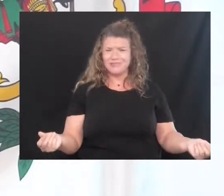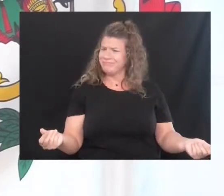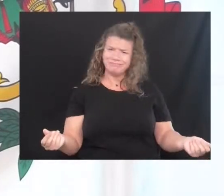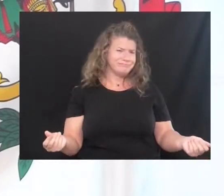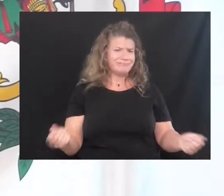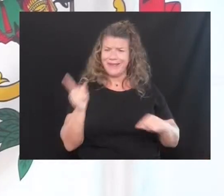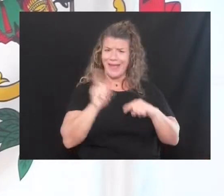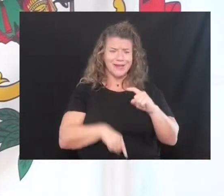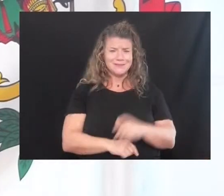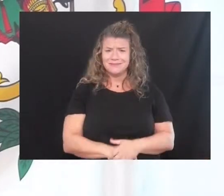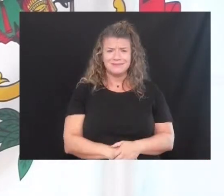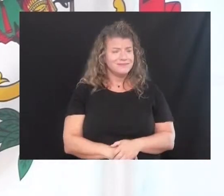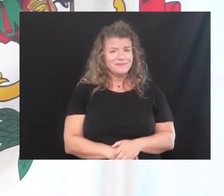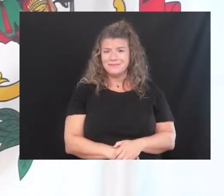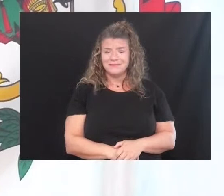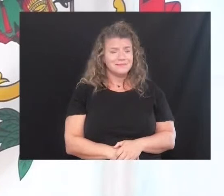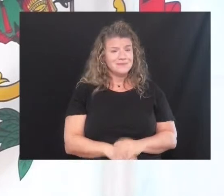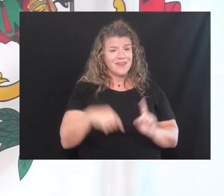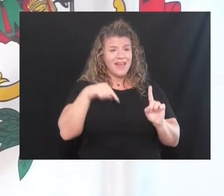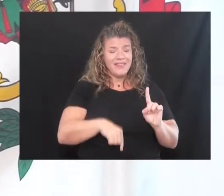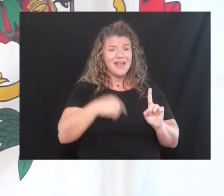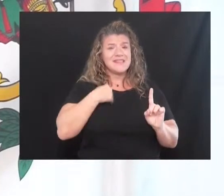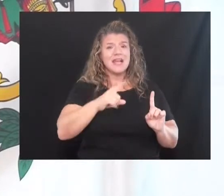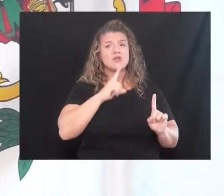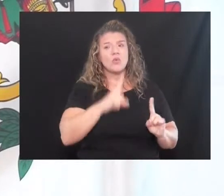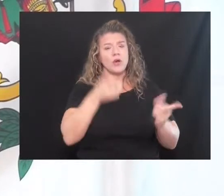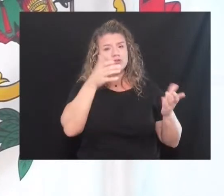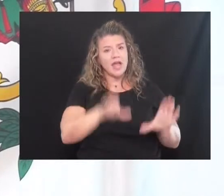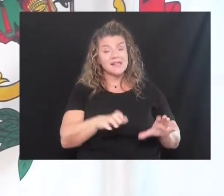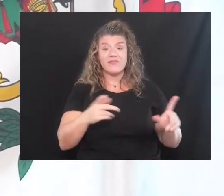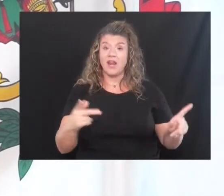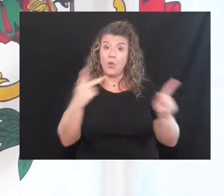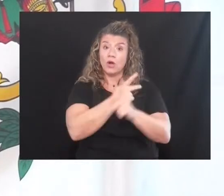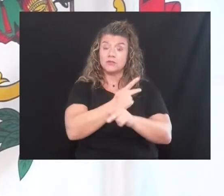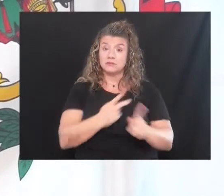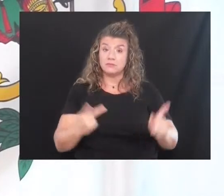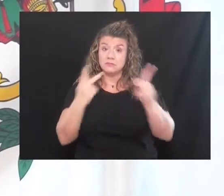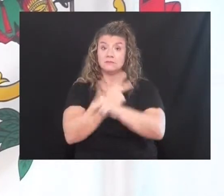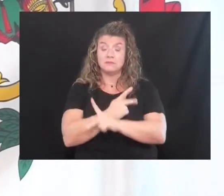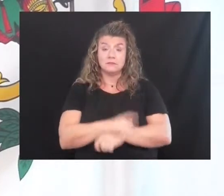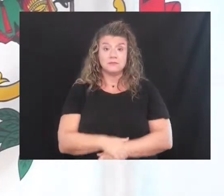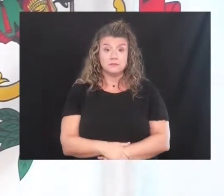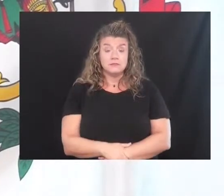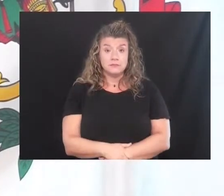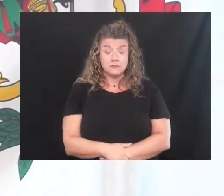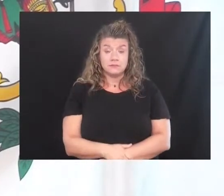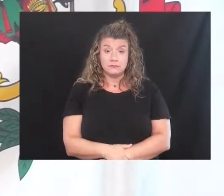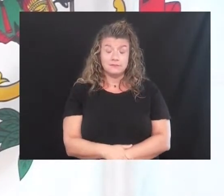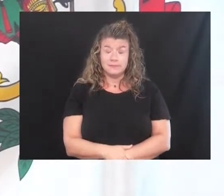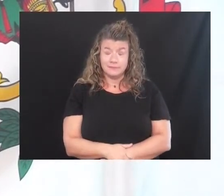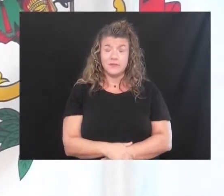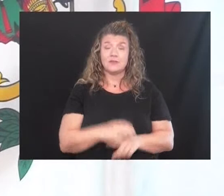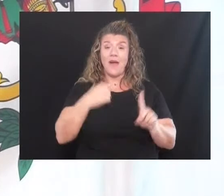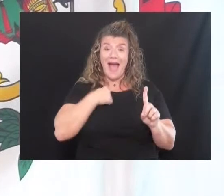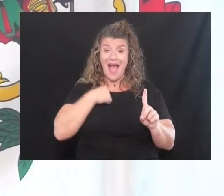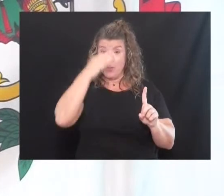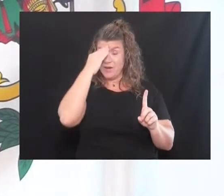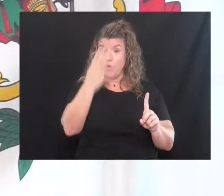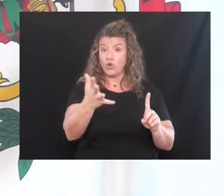away. This thing has a real chance of getting worse. So I would tell